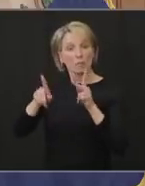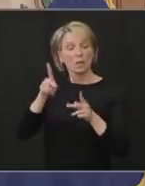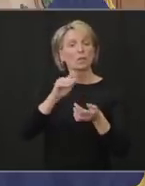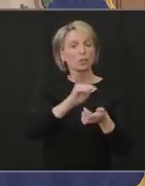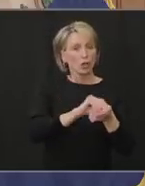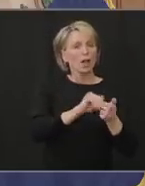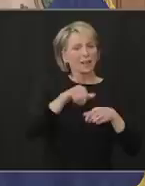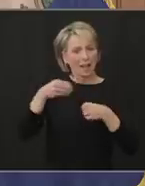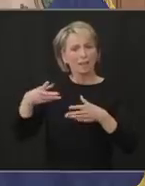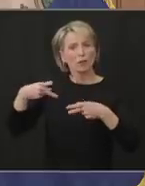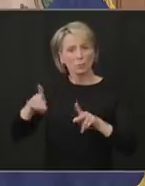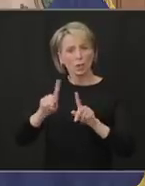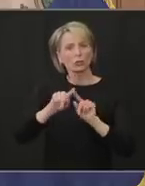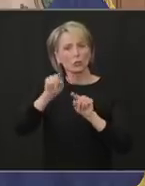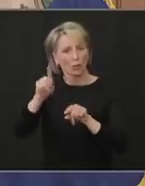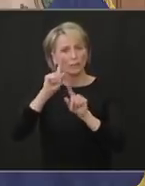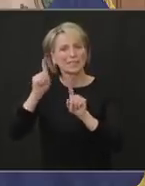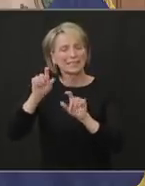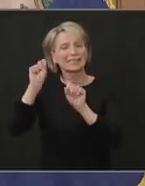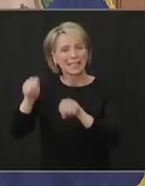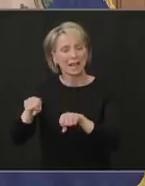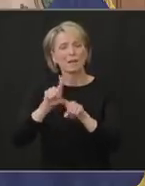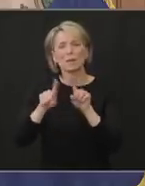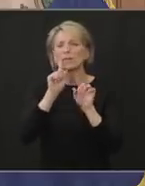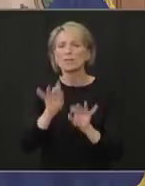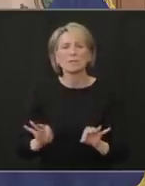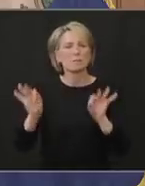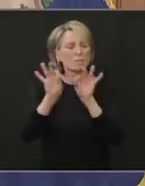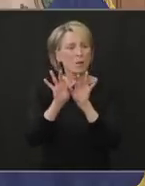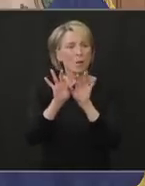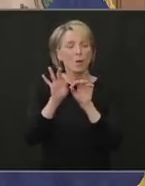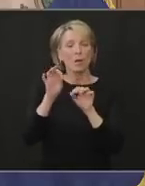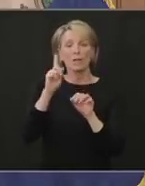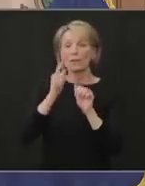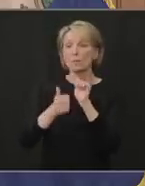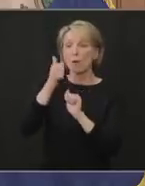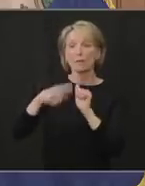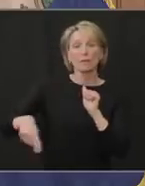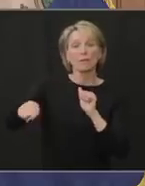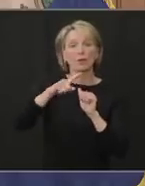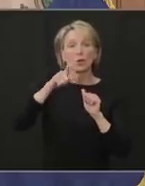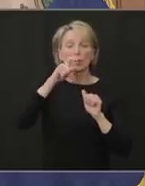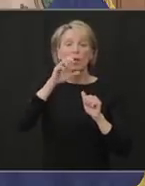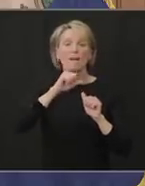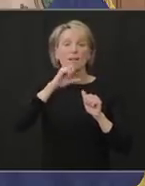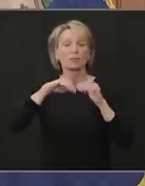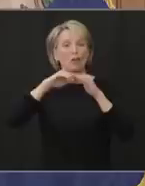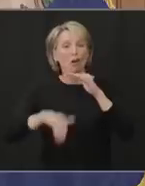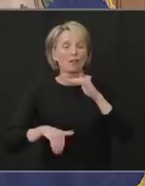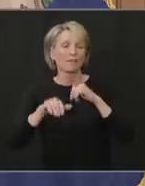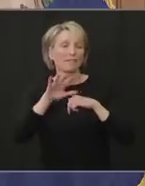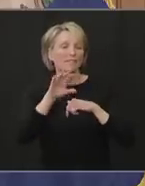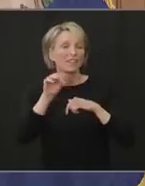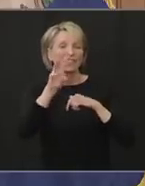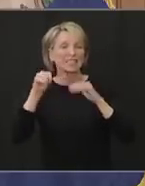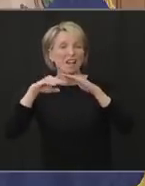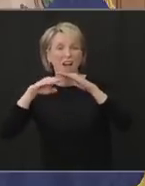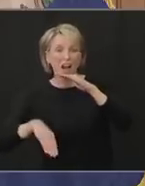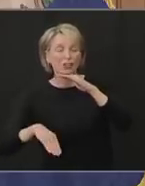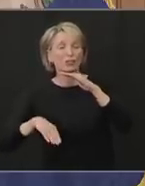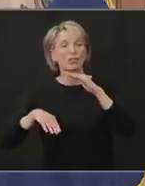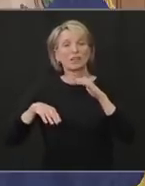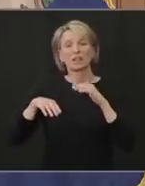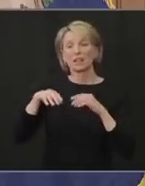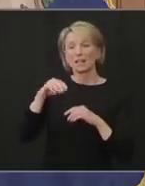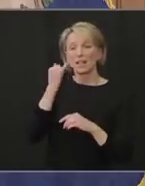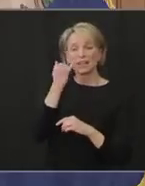as needed. But just remember, for almost all of you, especially those of you under the age of 50 or 60, it's a case of the flu,